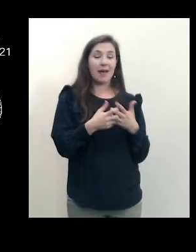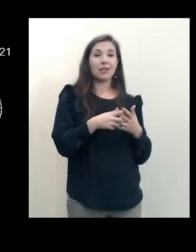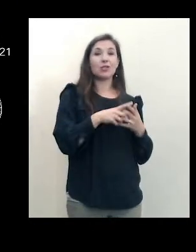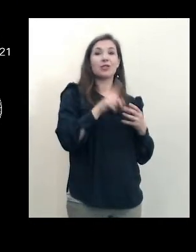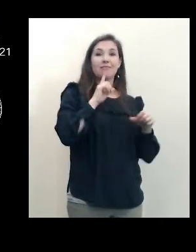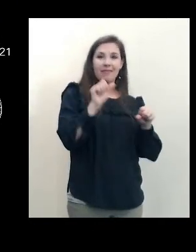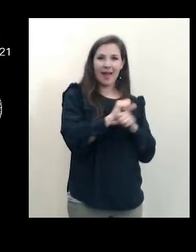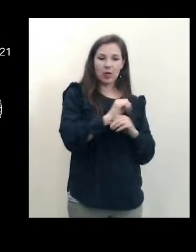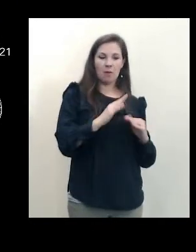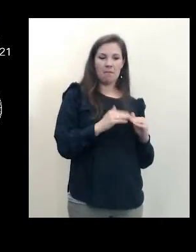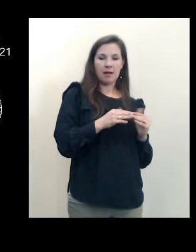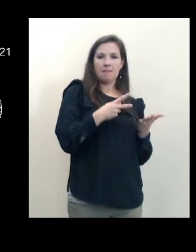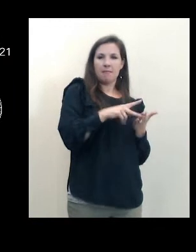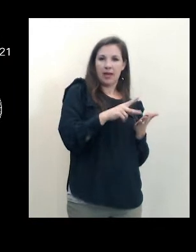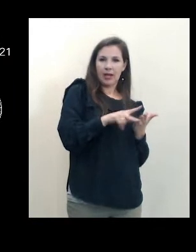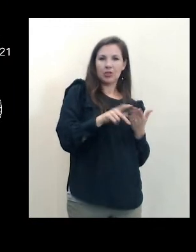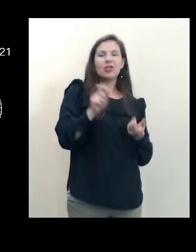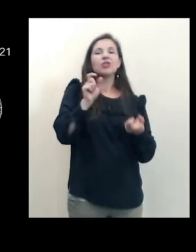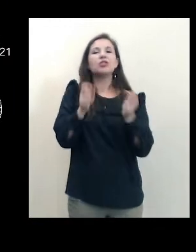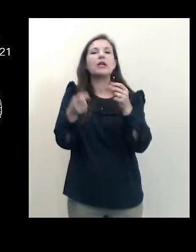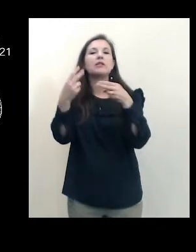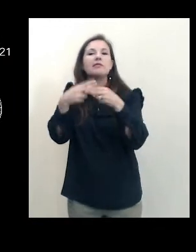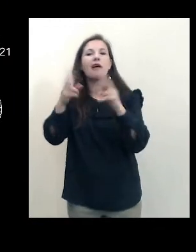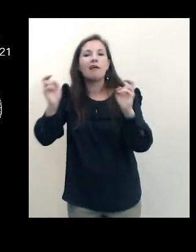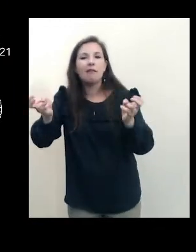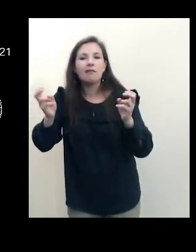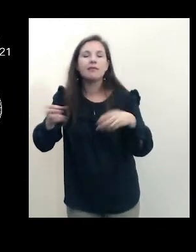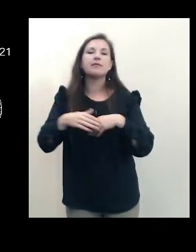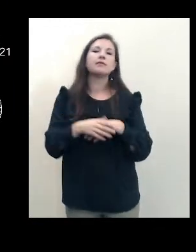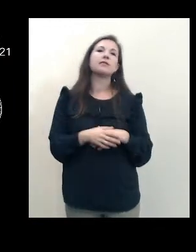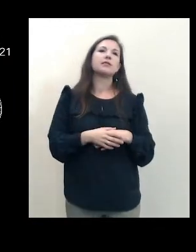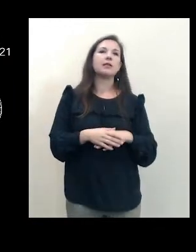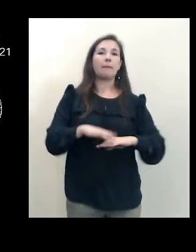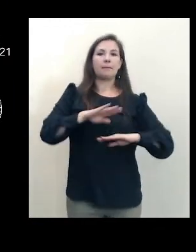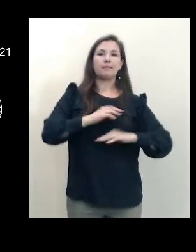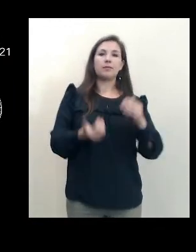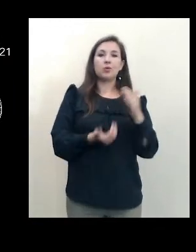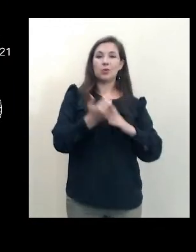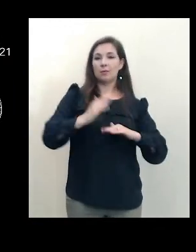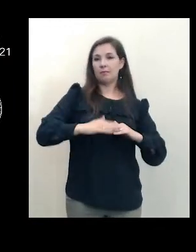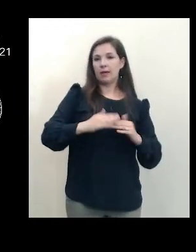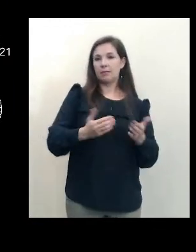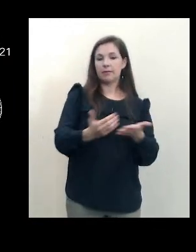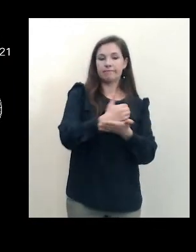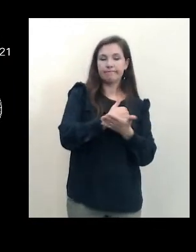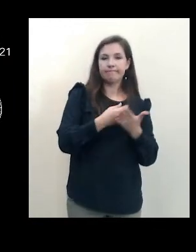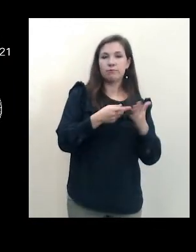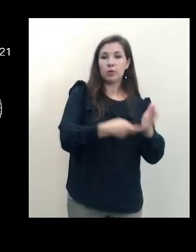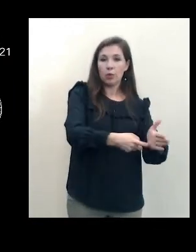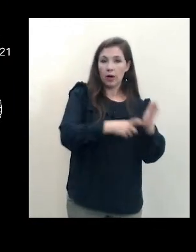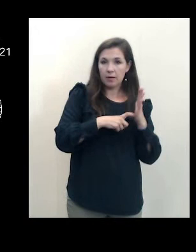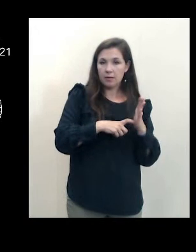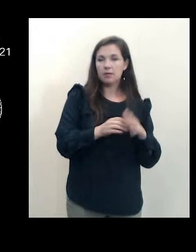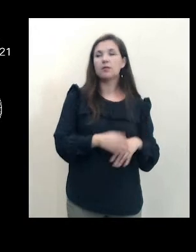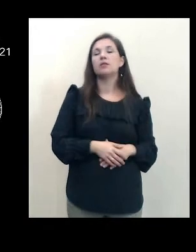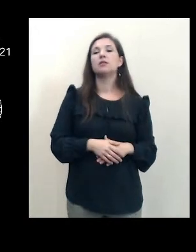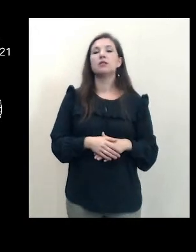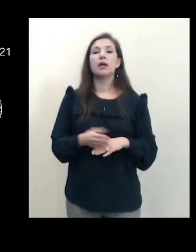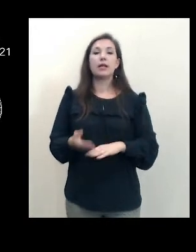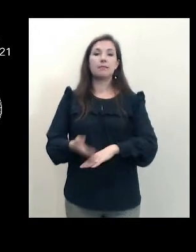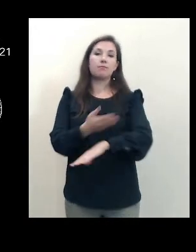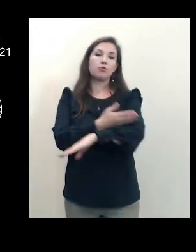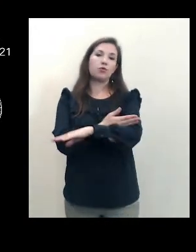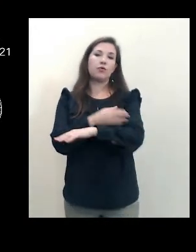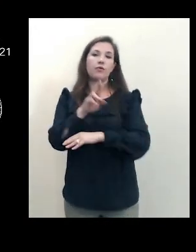wage per hour, changing the titles, making certain that it meets the new minimum wage requirements, and will improve the quality of the